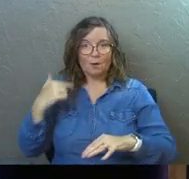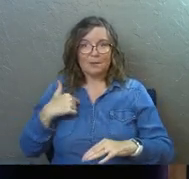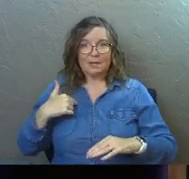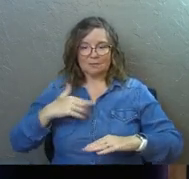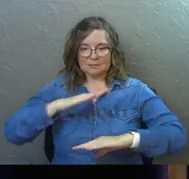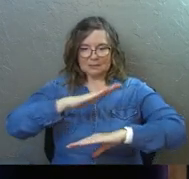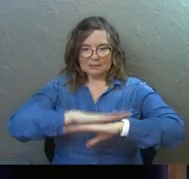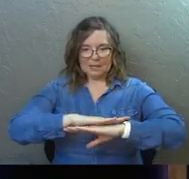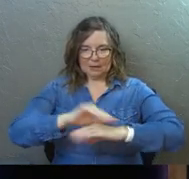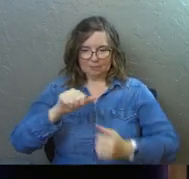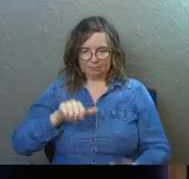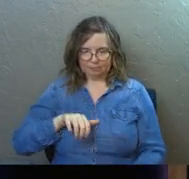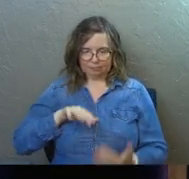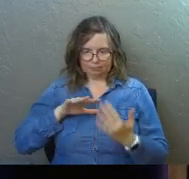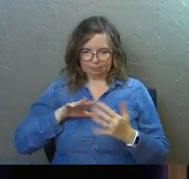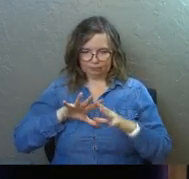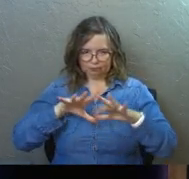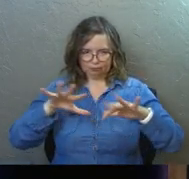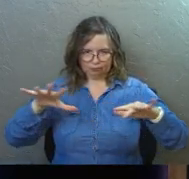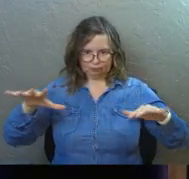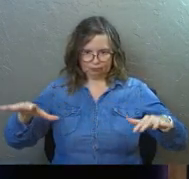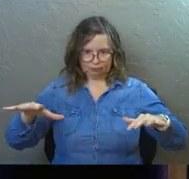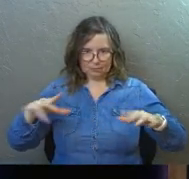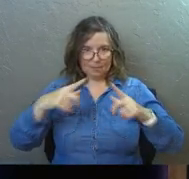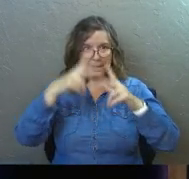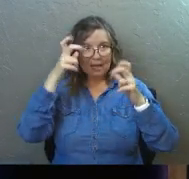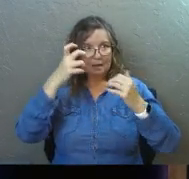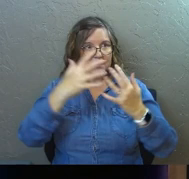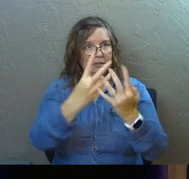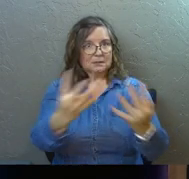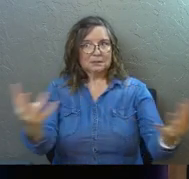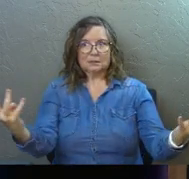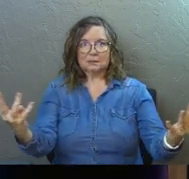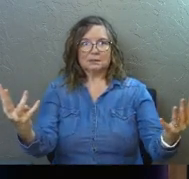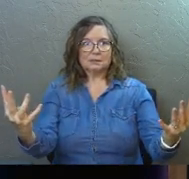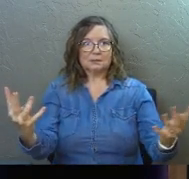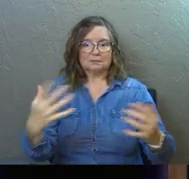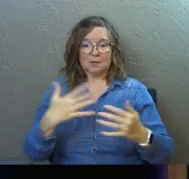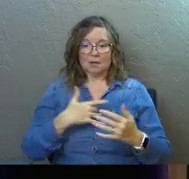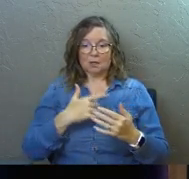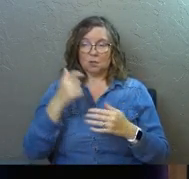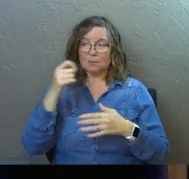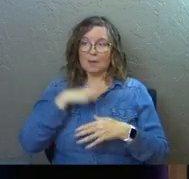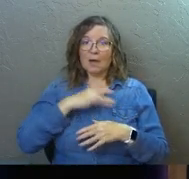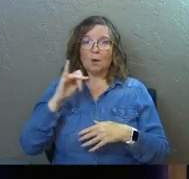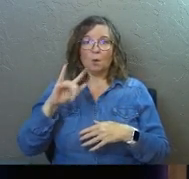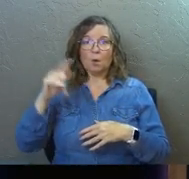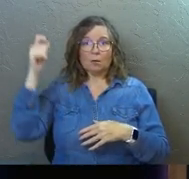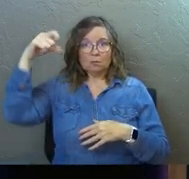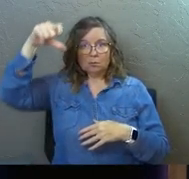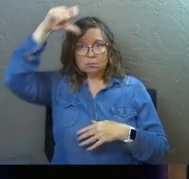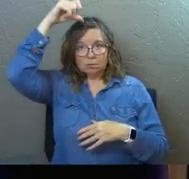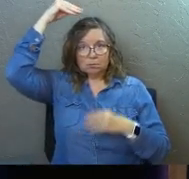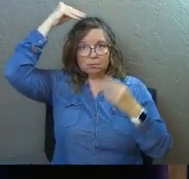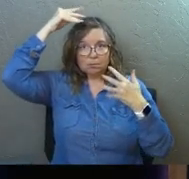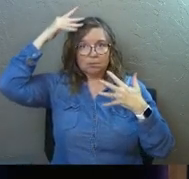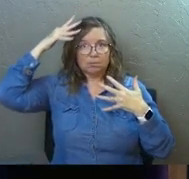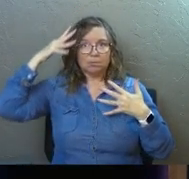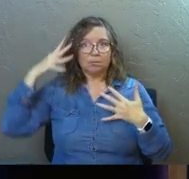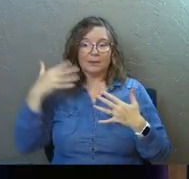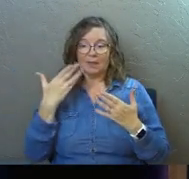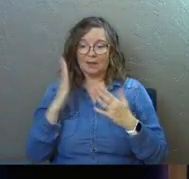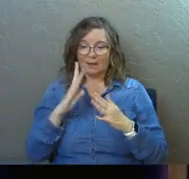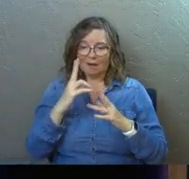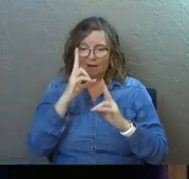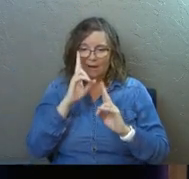prepare a table before me in the presence of my enemies. That's great honor. You anoint my head with oil. That's God lifting us up and honoring